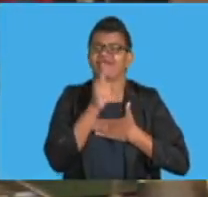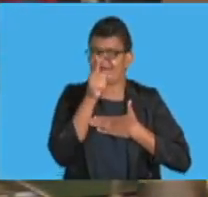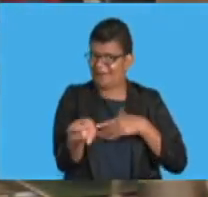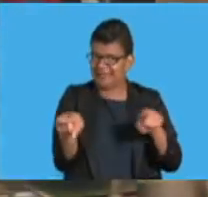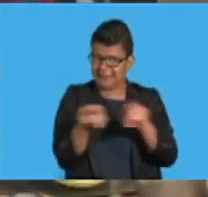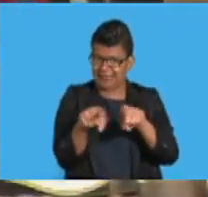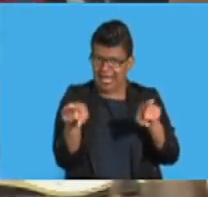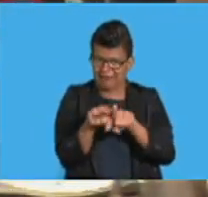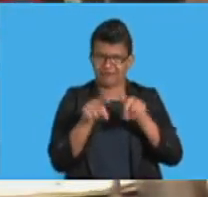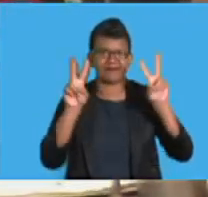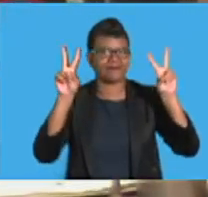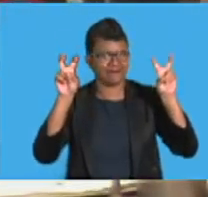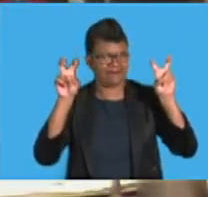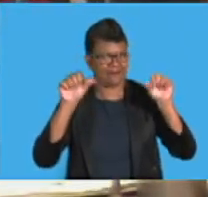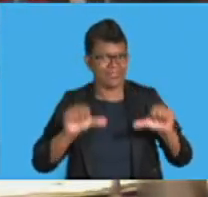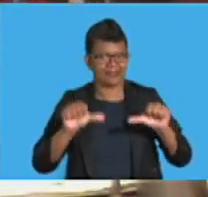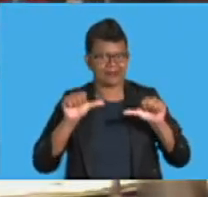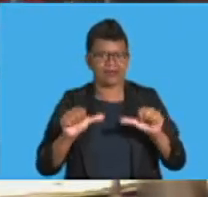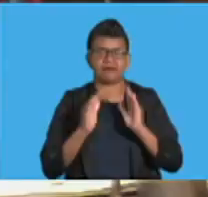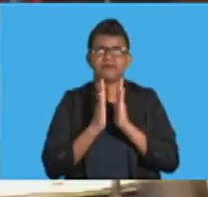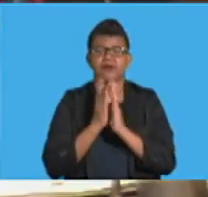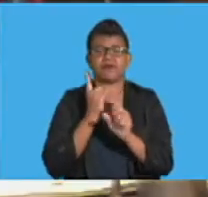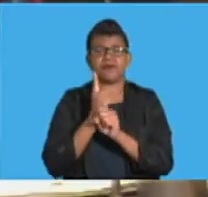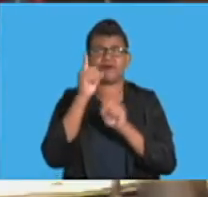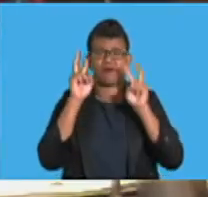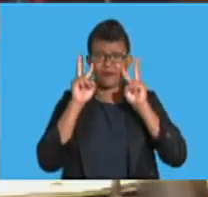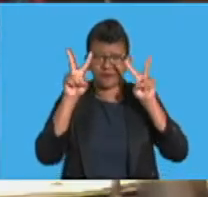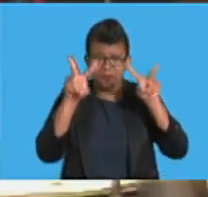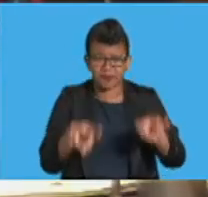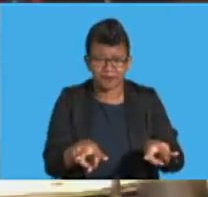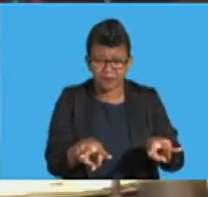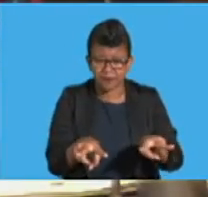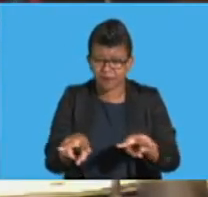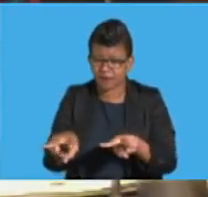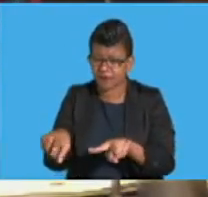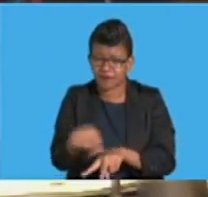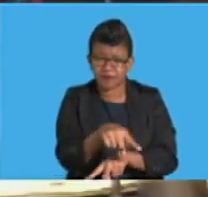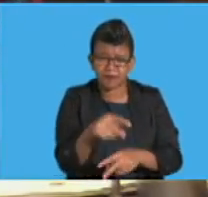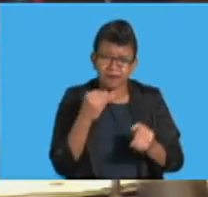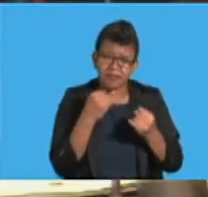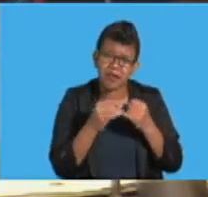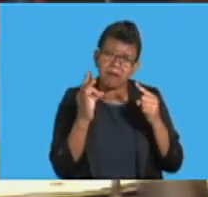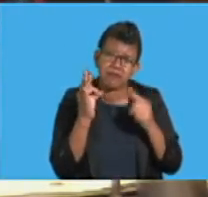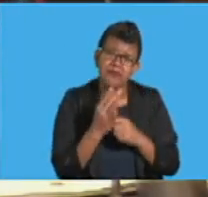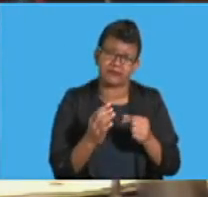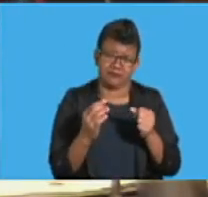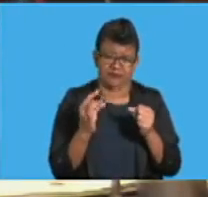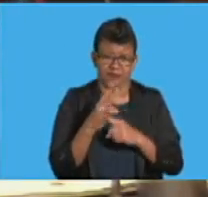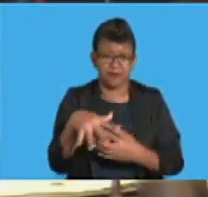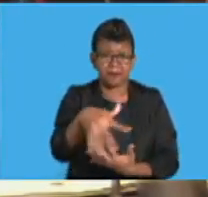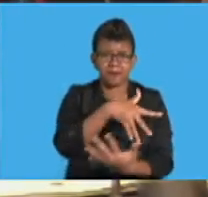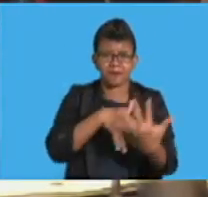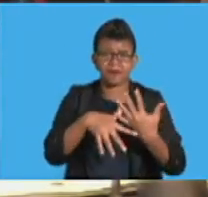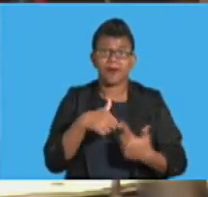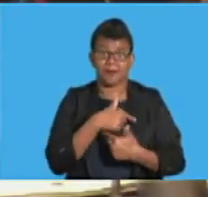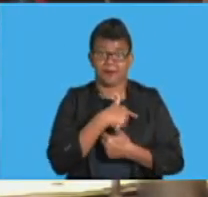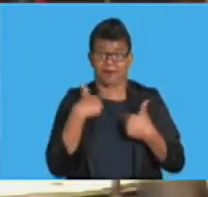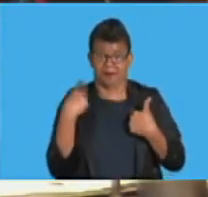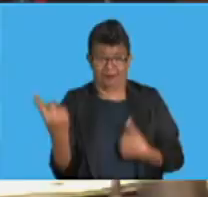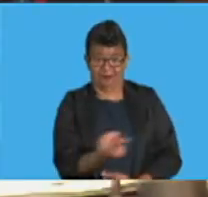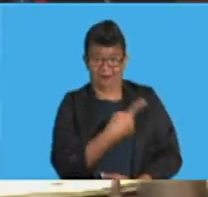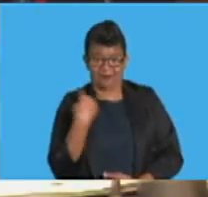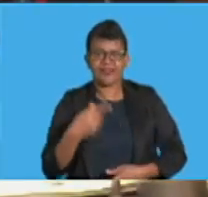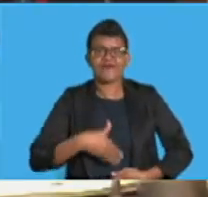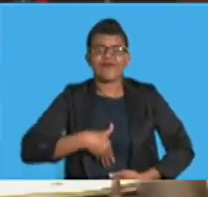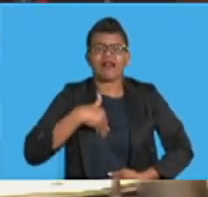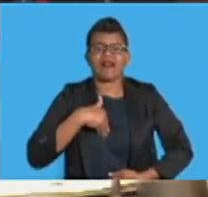that the Almighty will continue to watch over the very unique blend of kindredship and care which we Fijians feel for our next-door